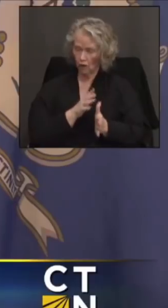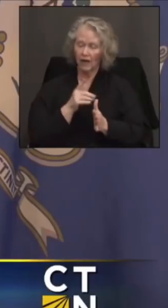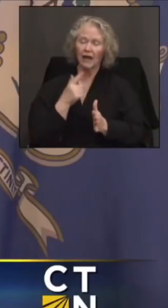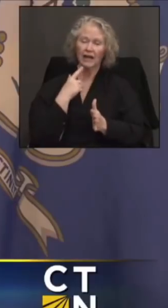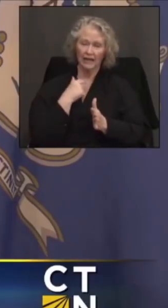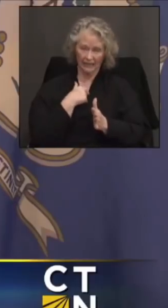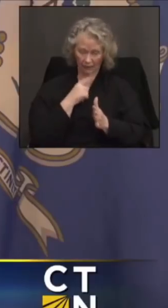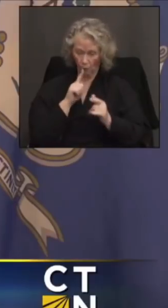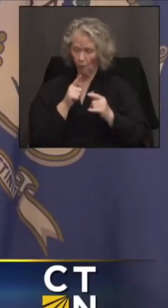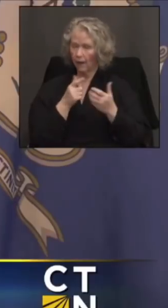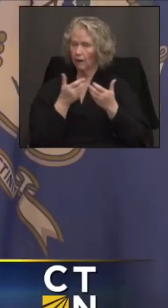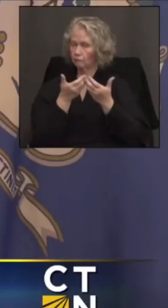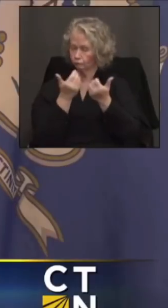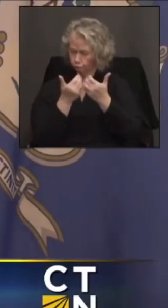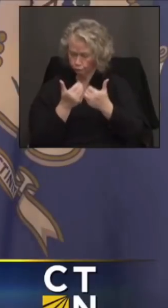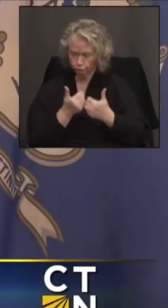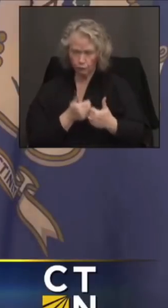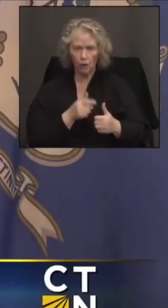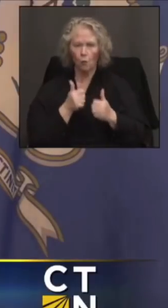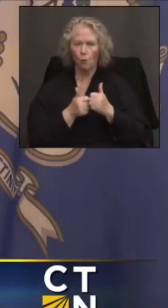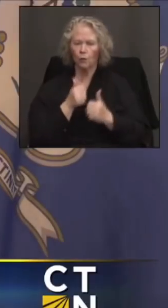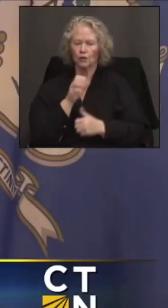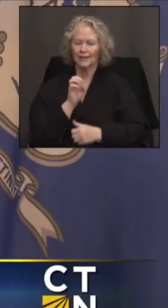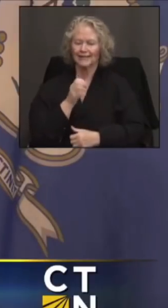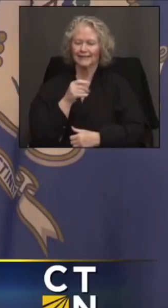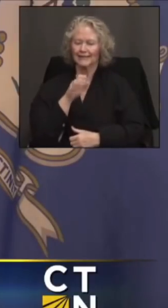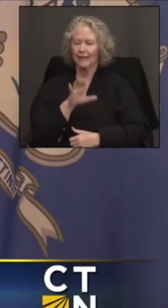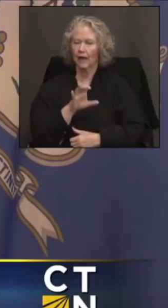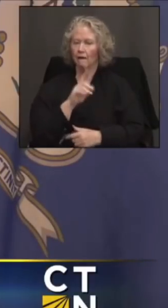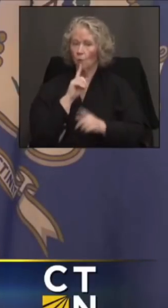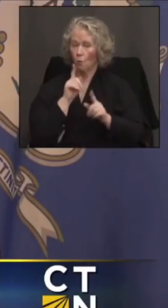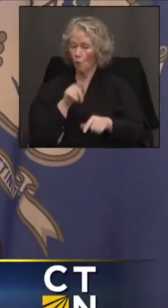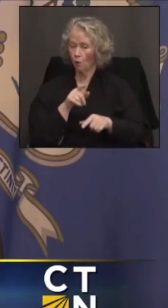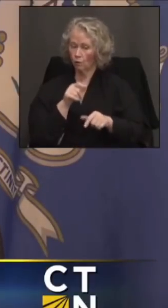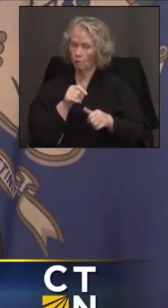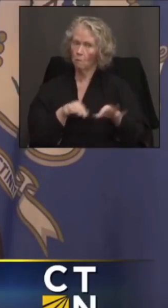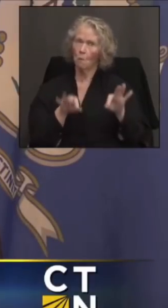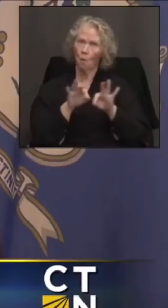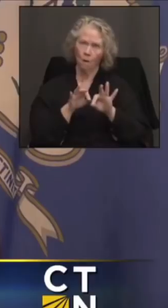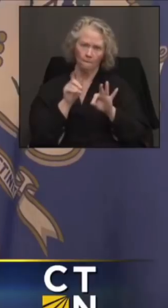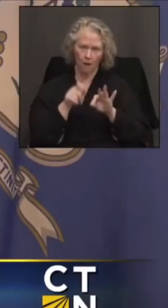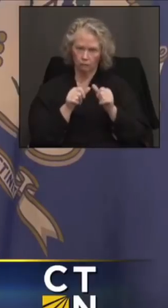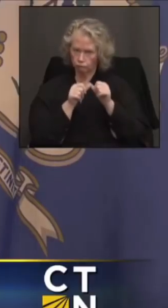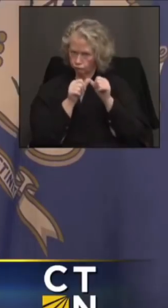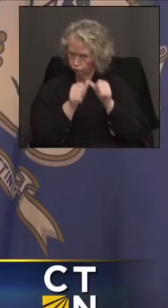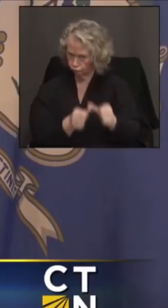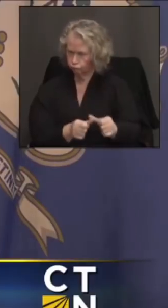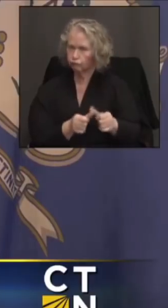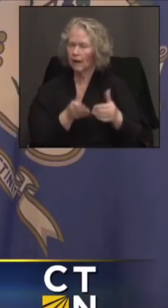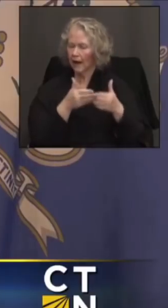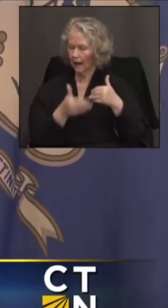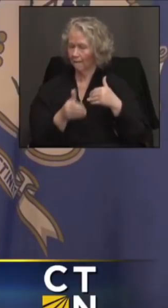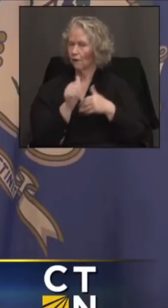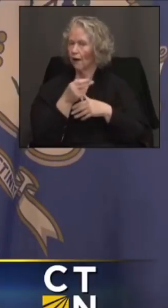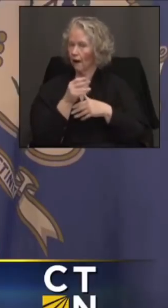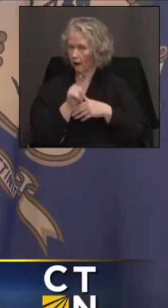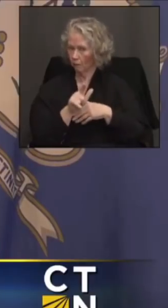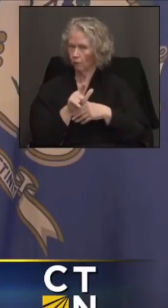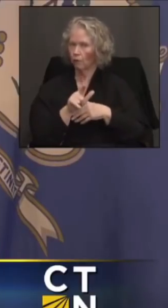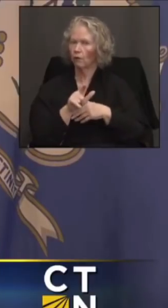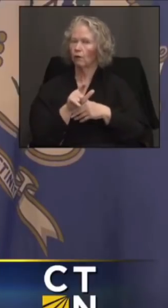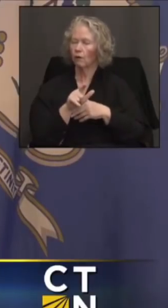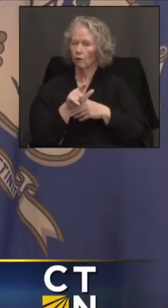executive orders. These are the ones that I think are important to continue post April 20th or May 20th. A lot of those are in and